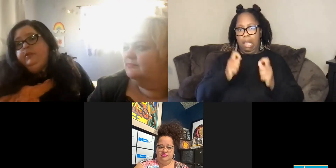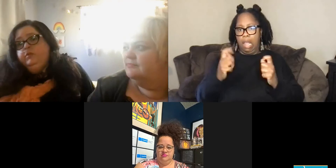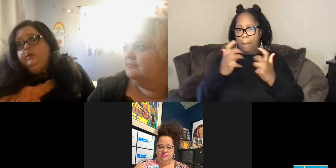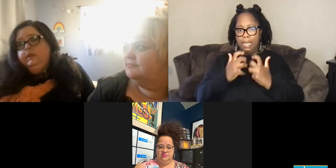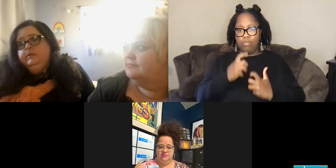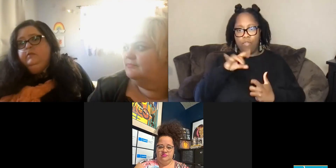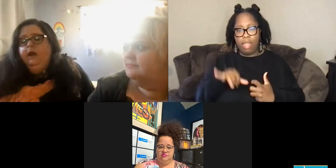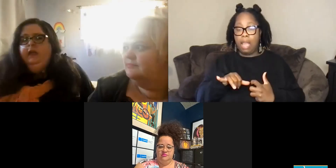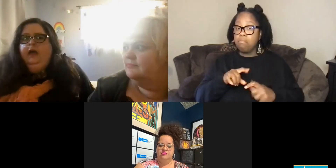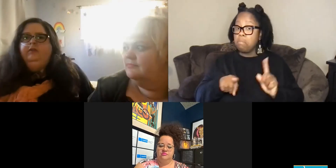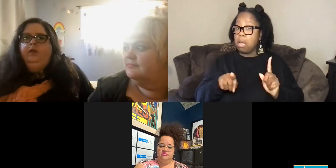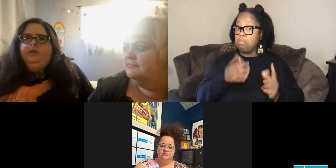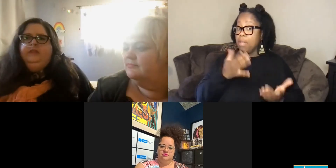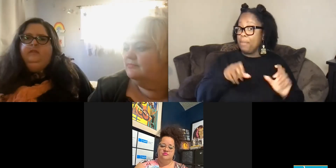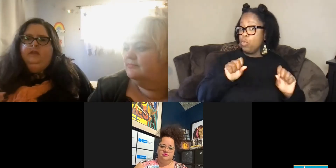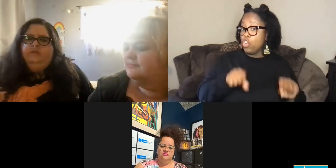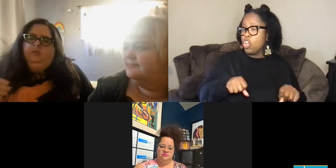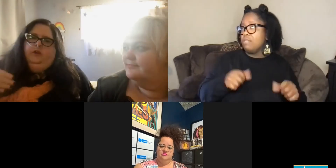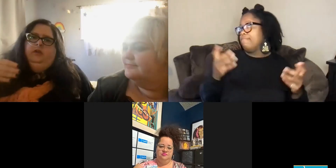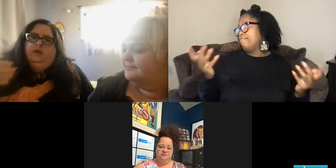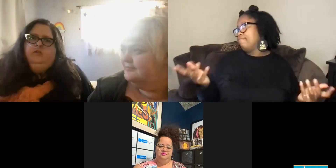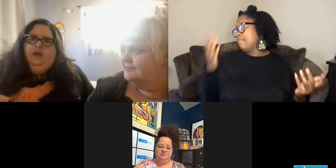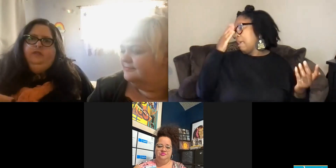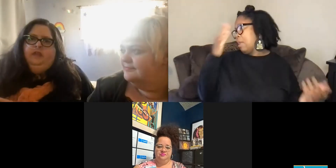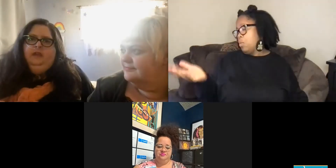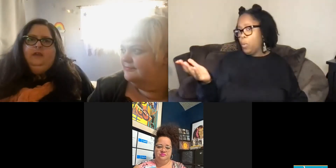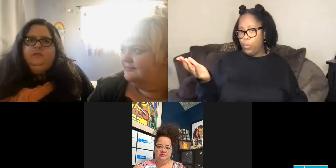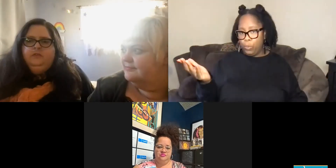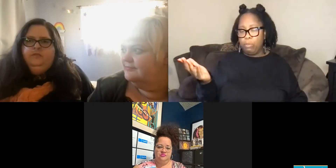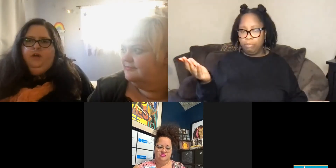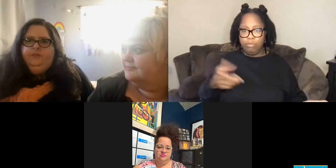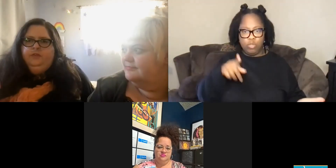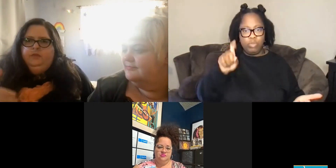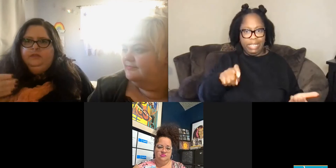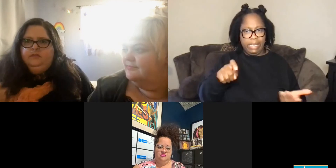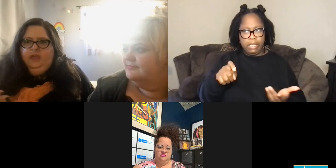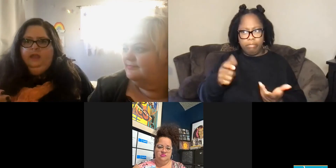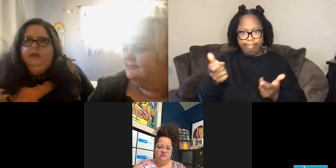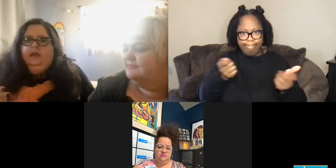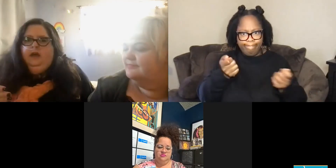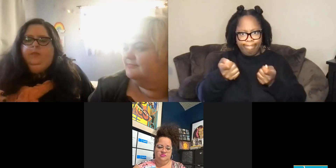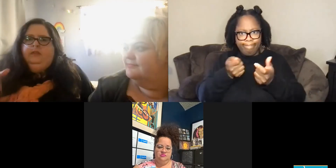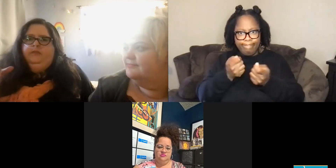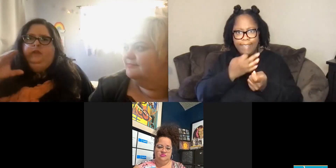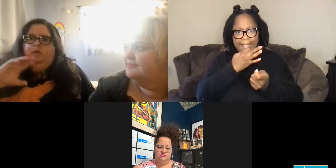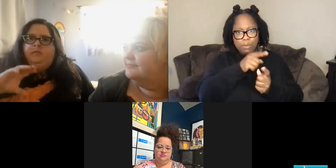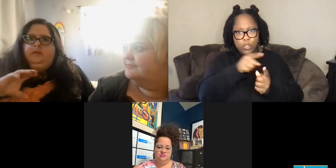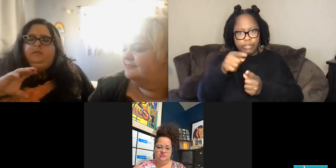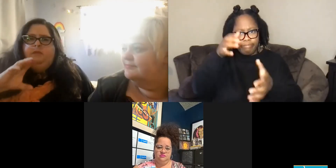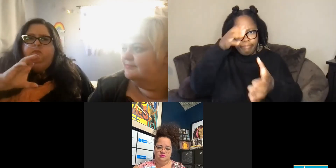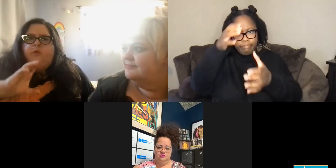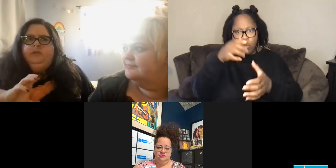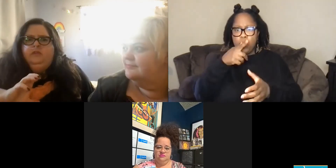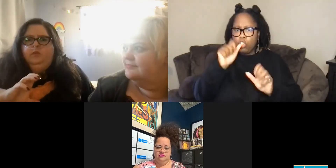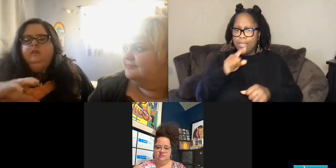maybe you could. So I don't know, but that's the kind of thing where you'd have to get experts involved who could really say. And if